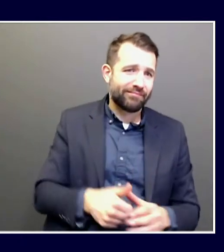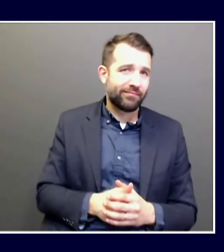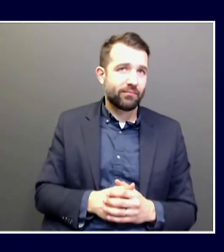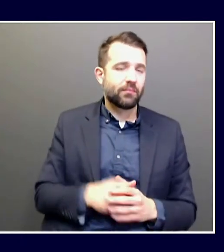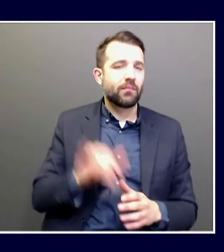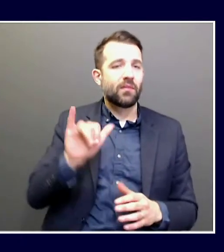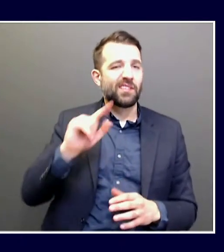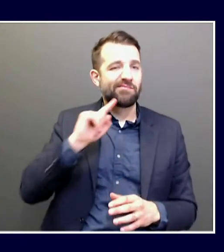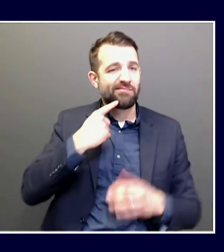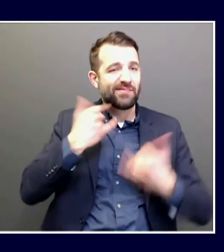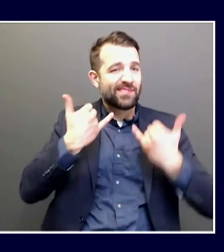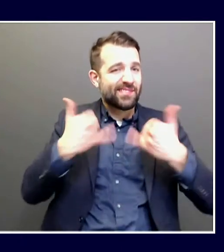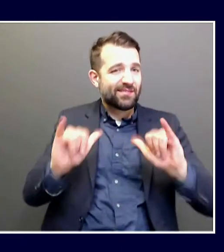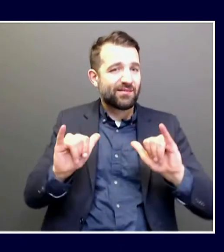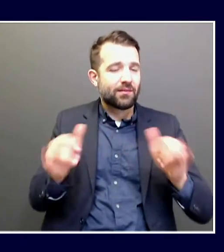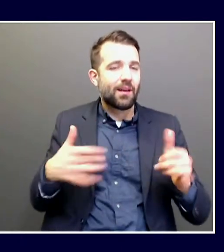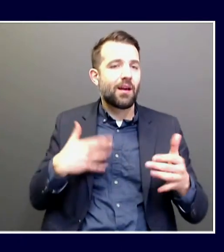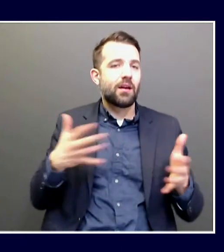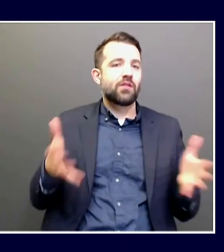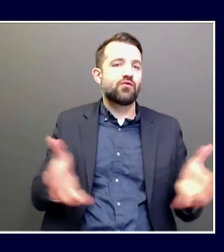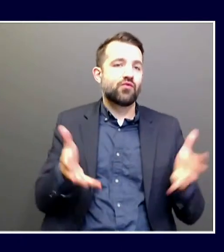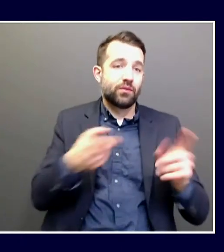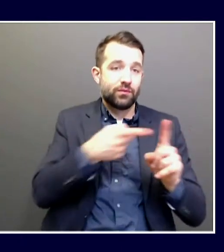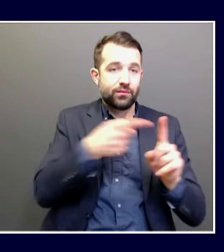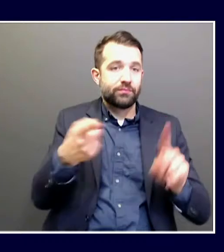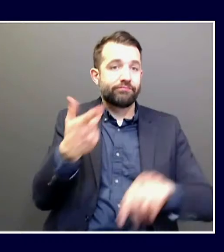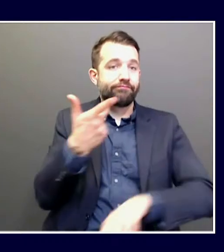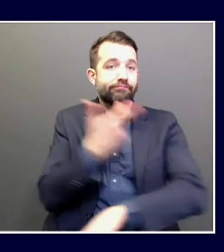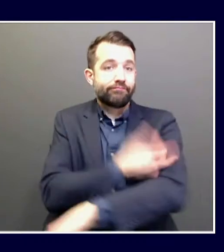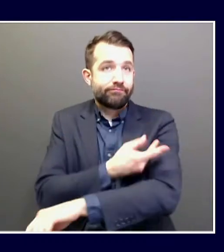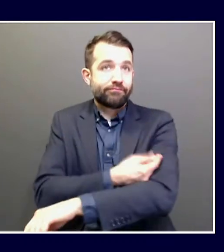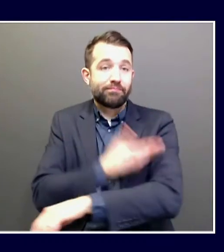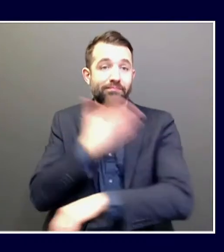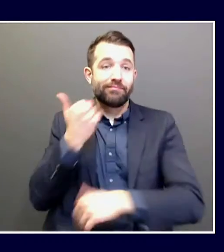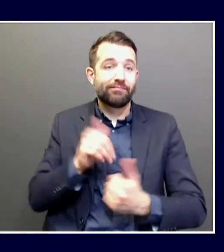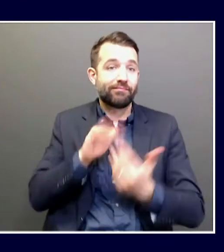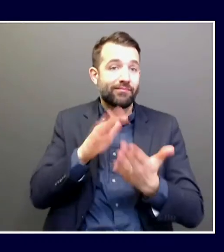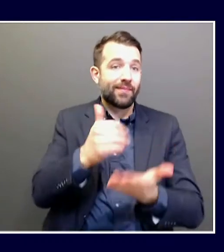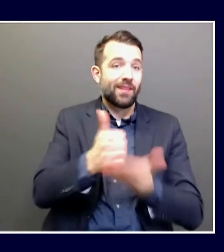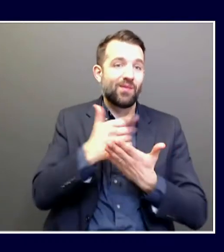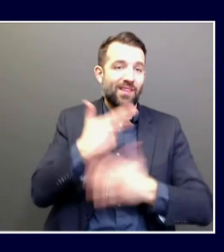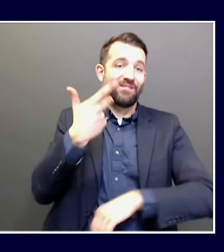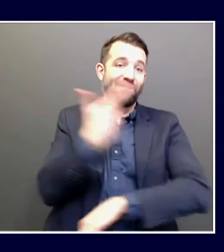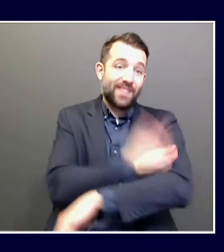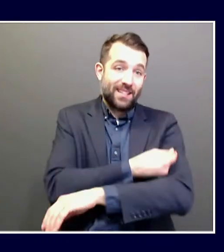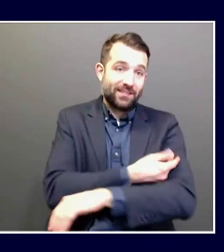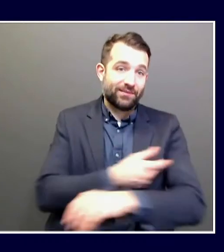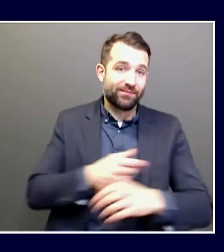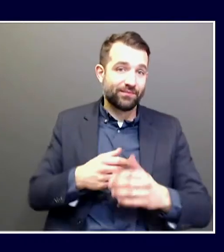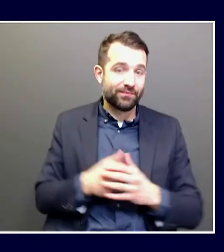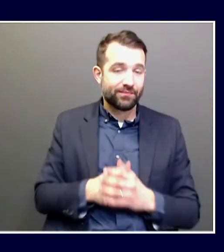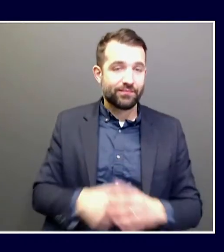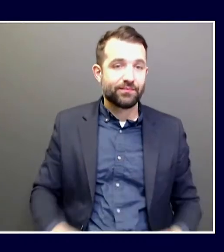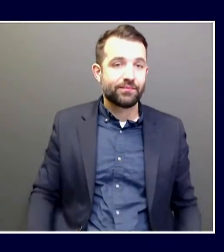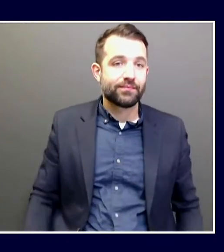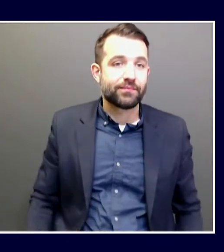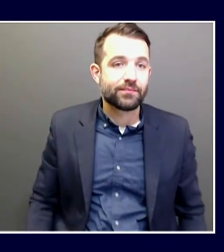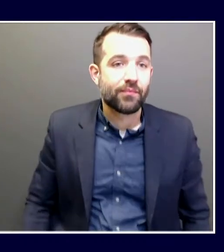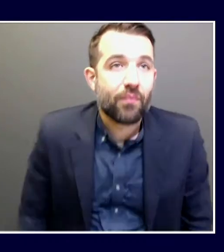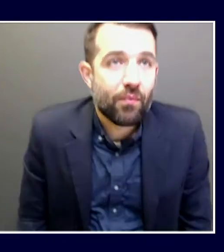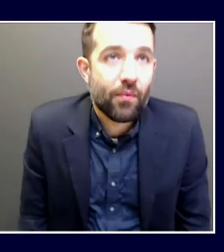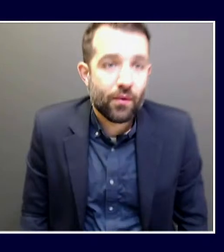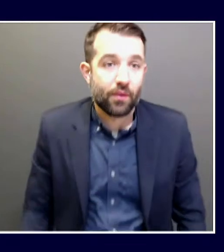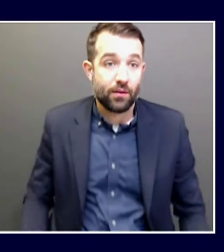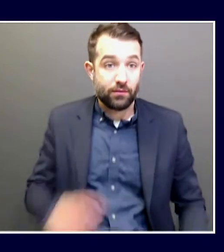for me, that is the appropriate counterweight to the concern that you raise, to the extent that there are folks who are listening right now who